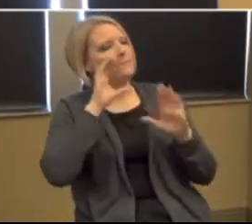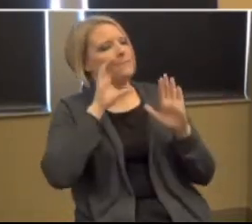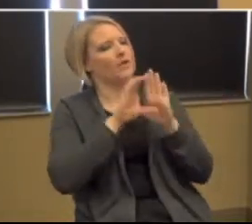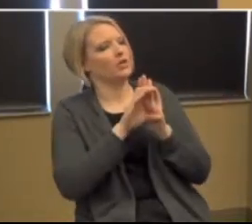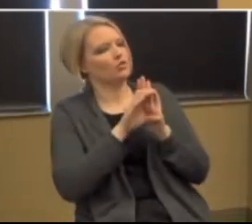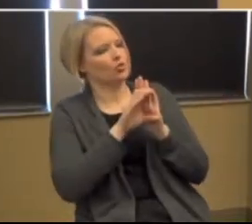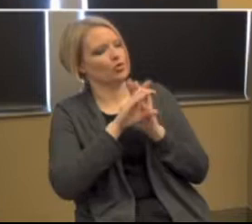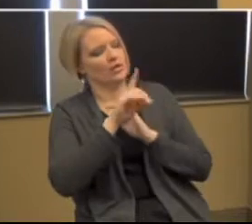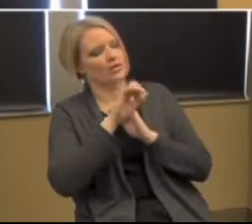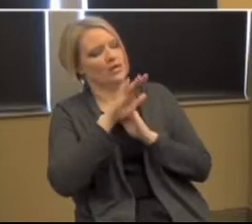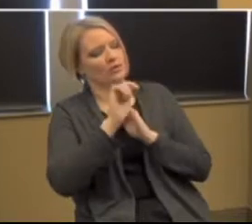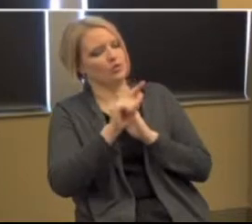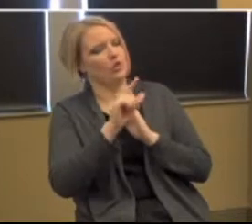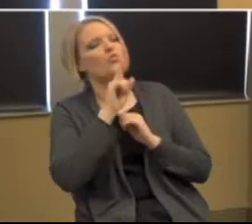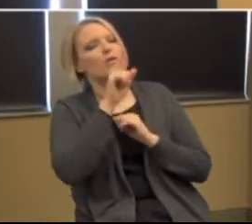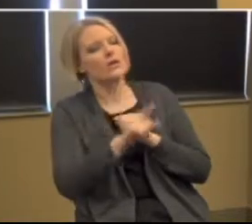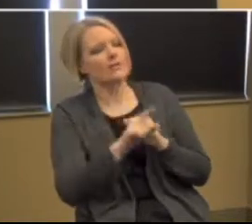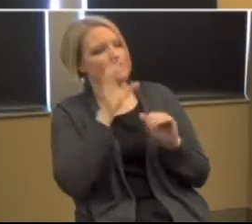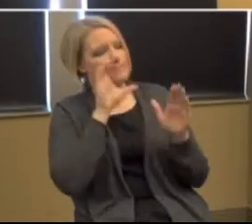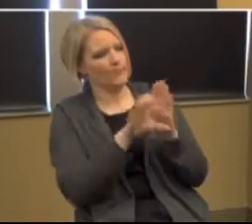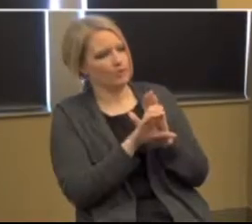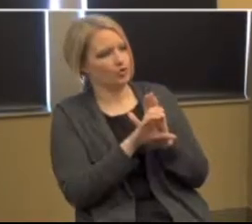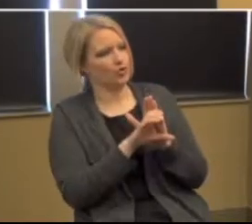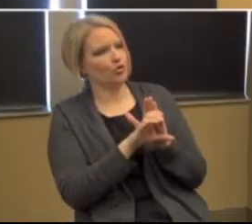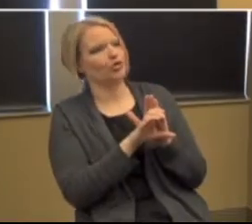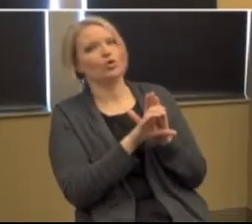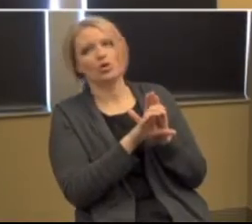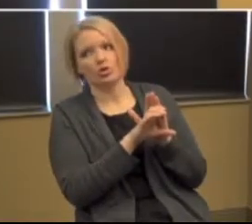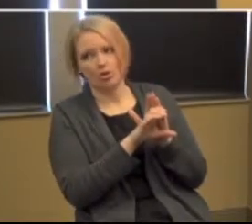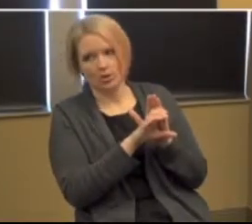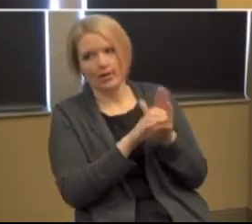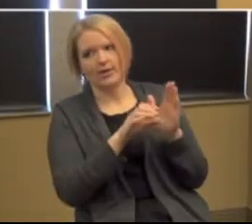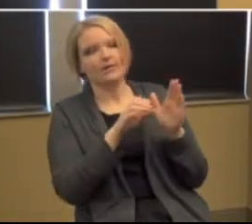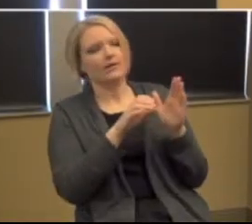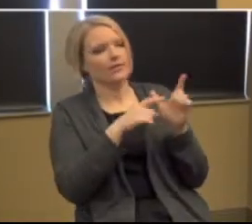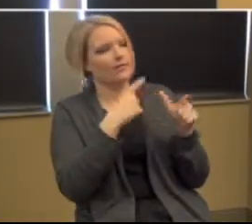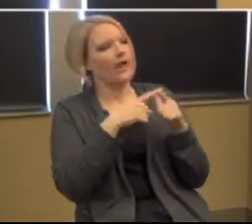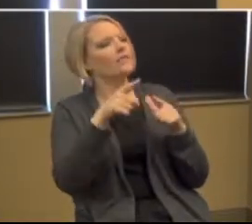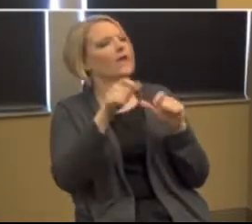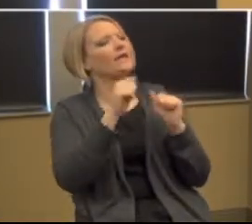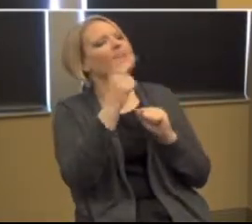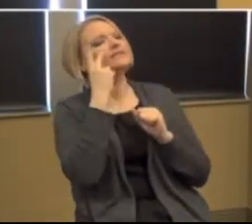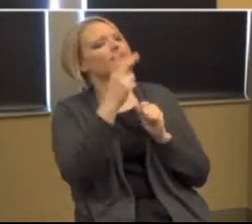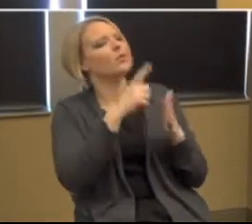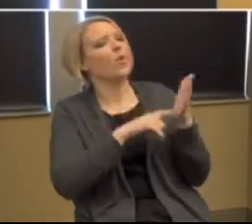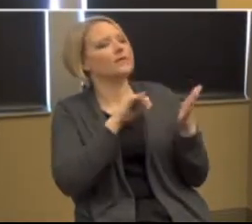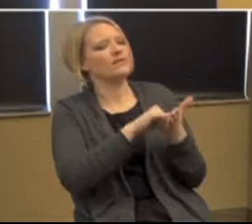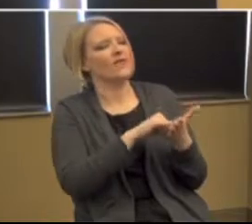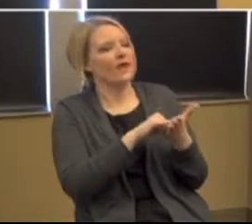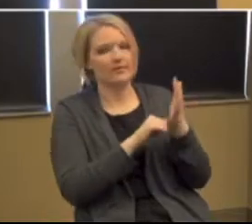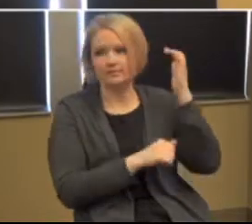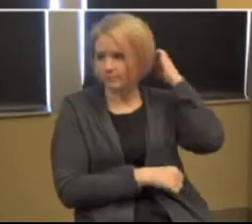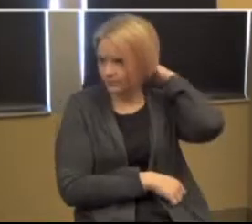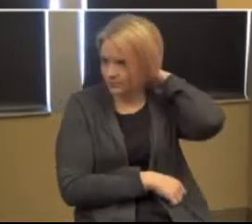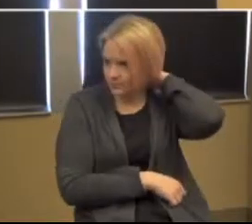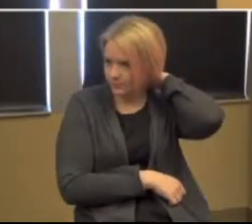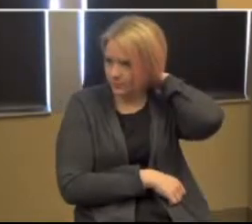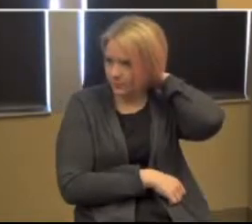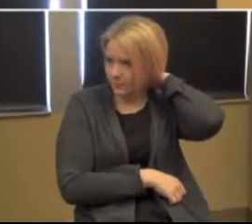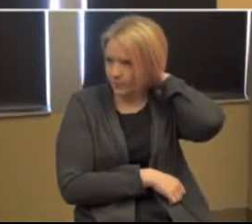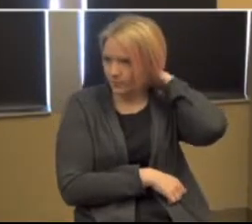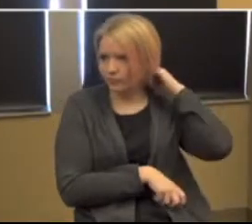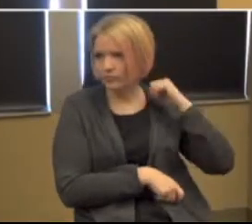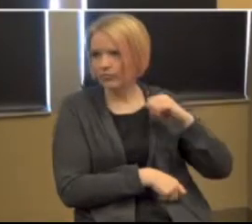a digital picture, and start pairing it so that they can see what that is. How many of you